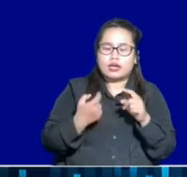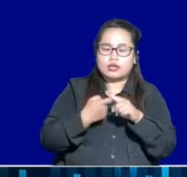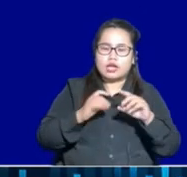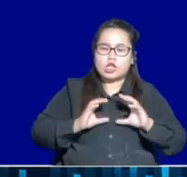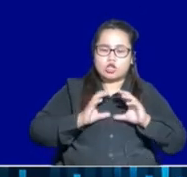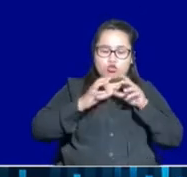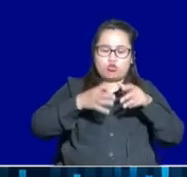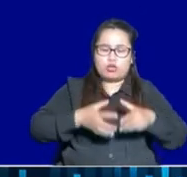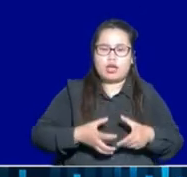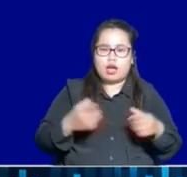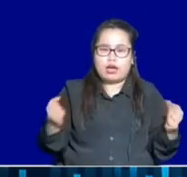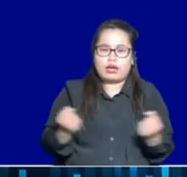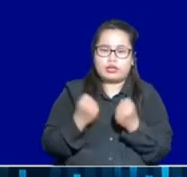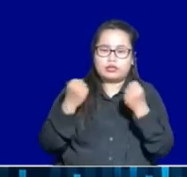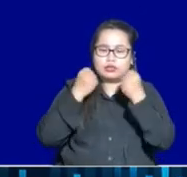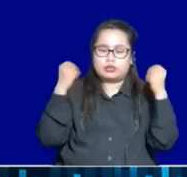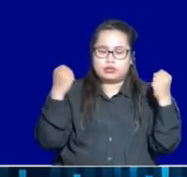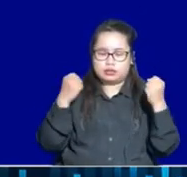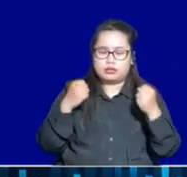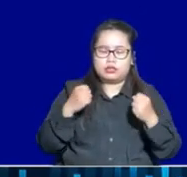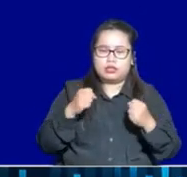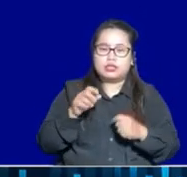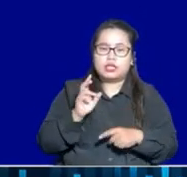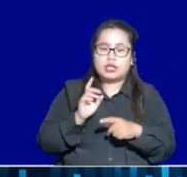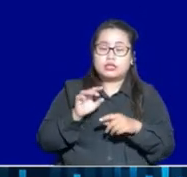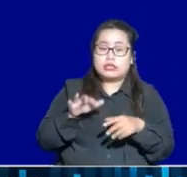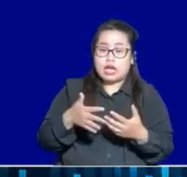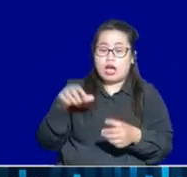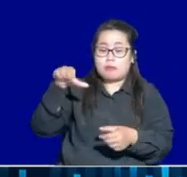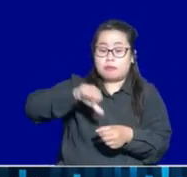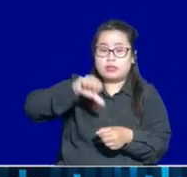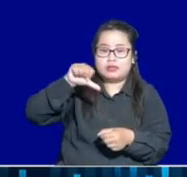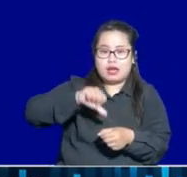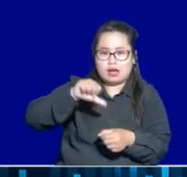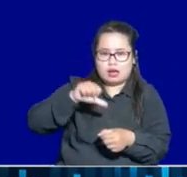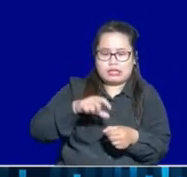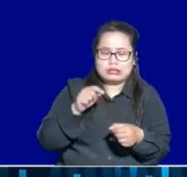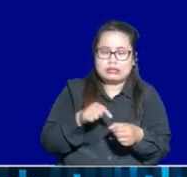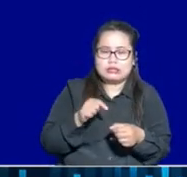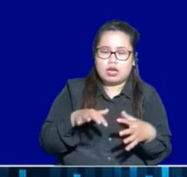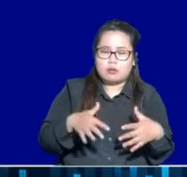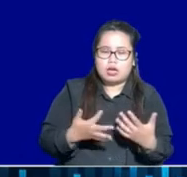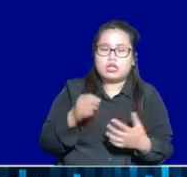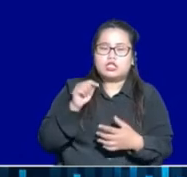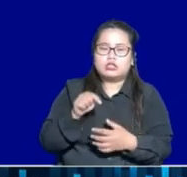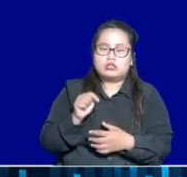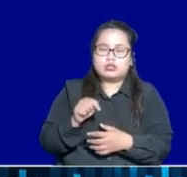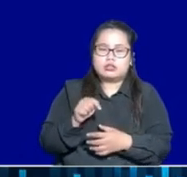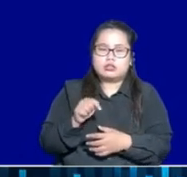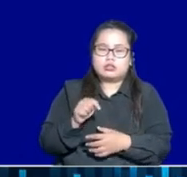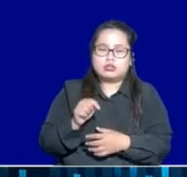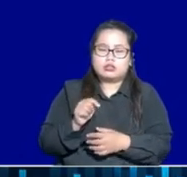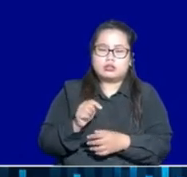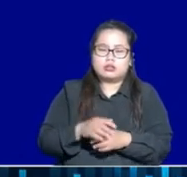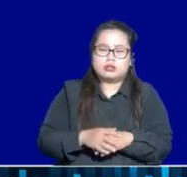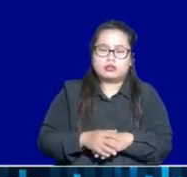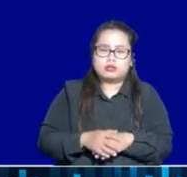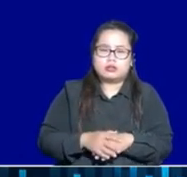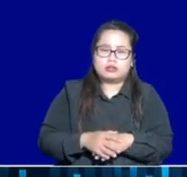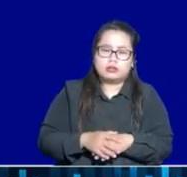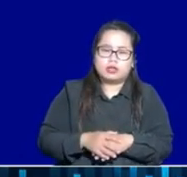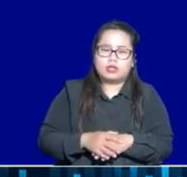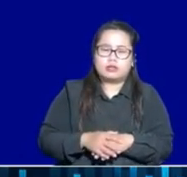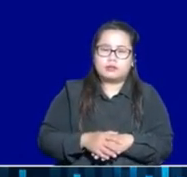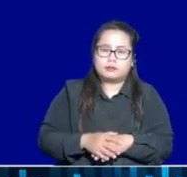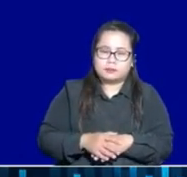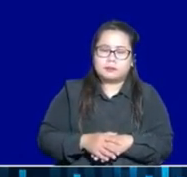Oil is a product that has been, and coal too, are products that are amazingly energy dense. They're, as